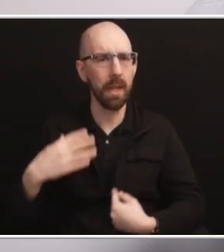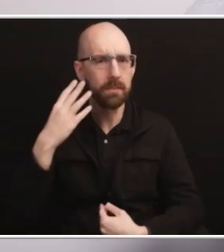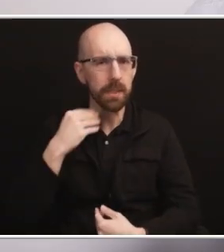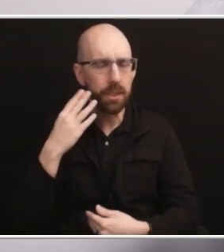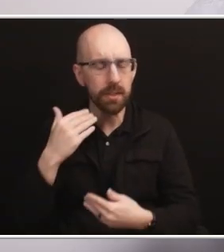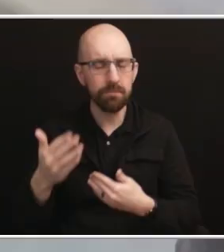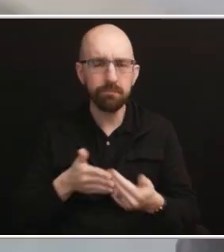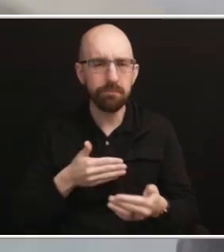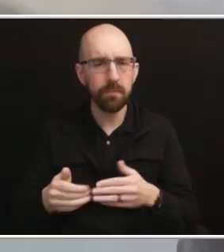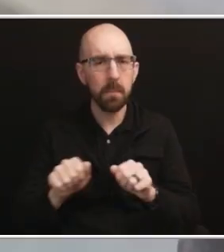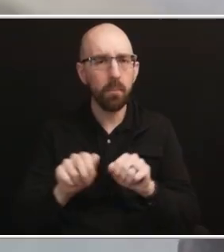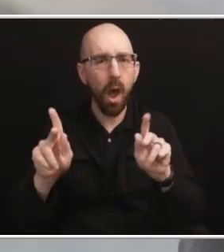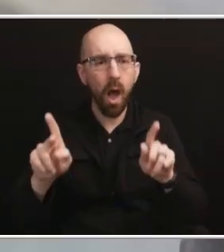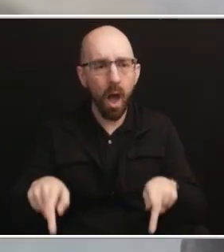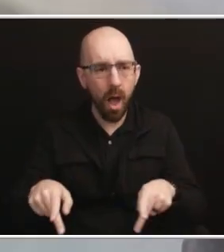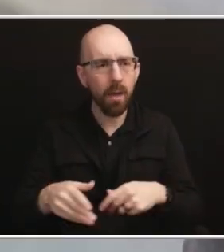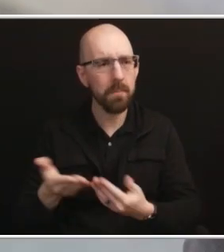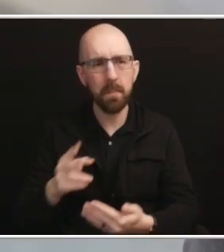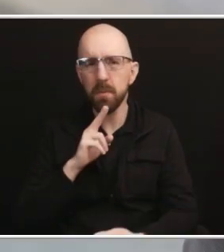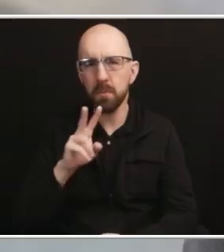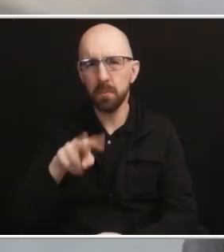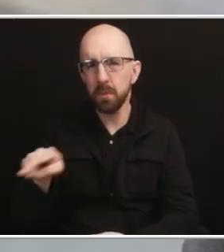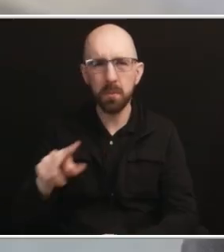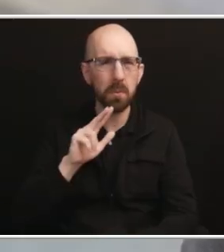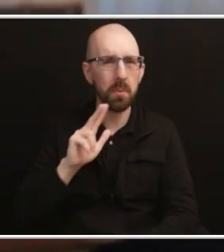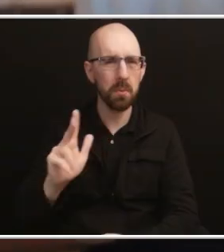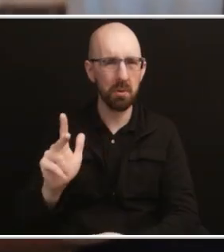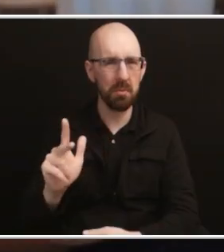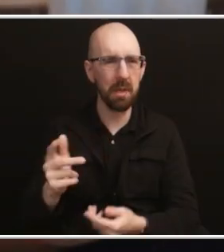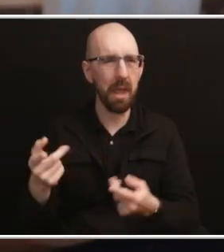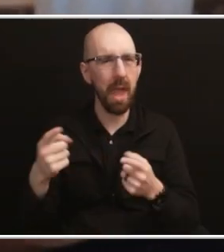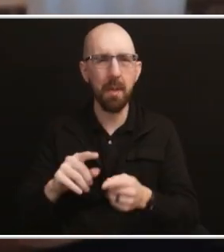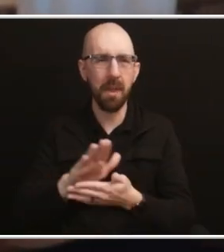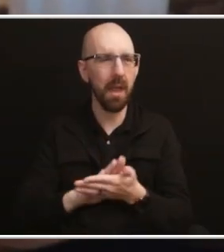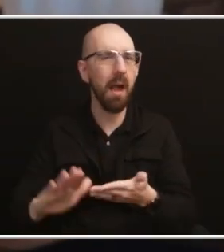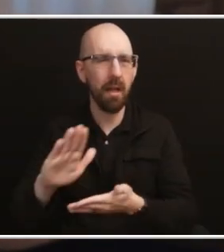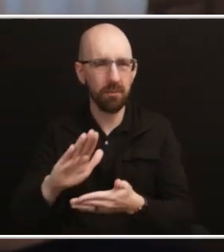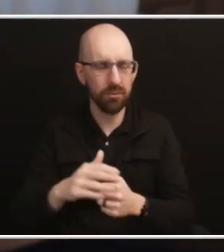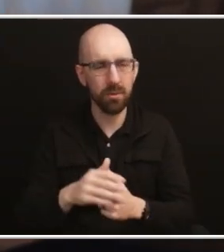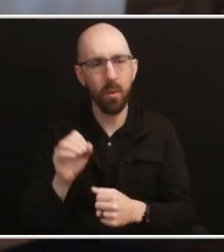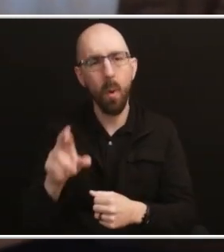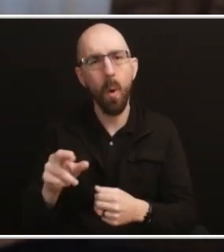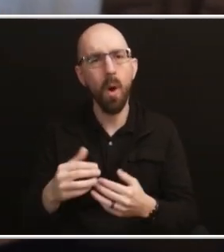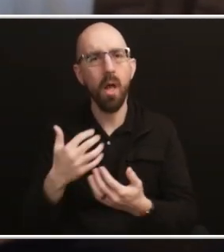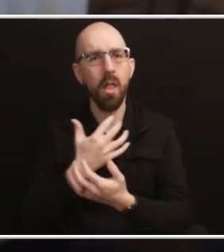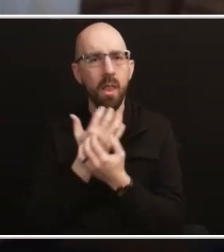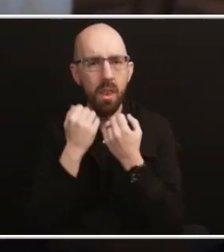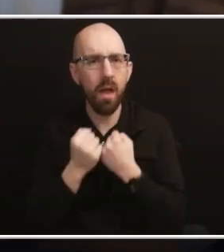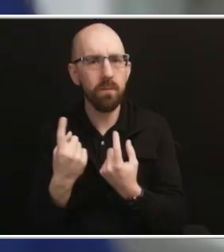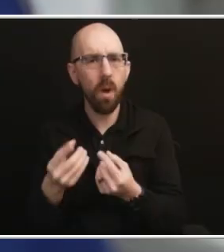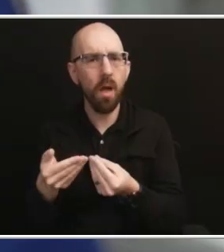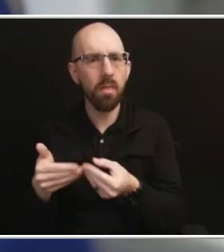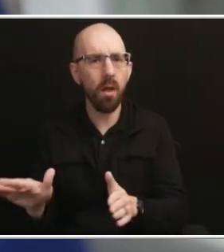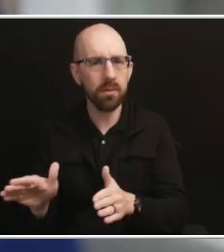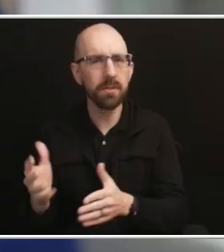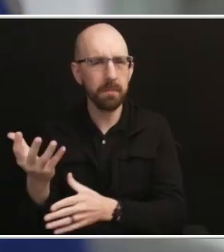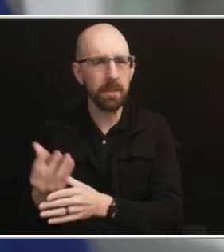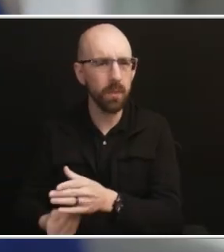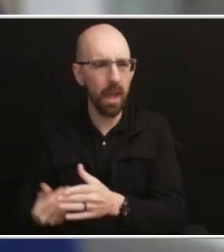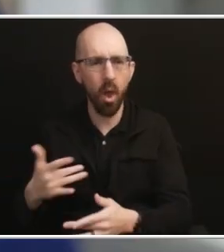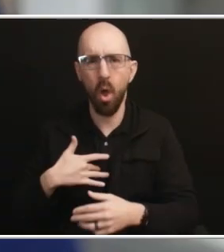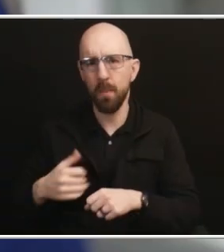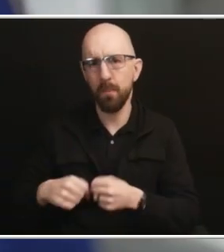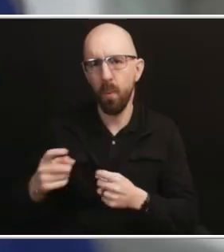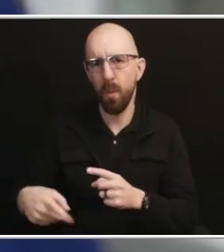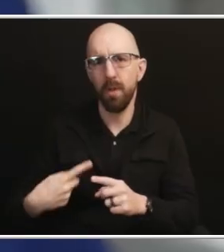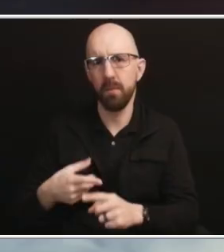breakup, probably 22, 23 years old, it happened in college, or the loss of a loved one. I was really heartbroken when my mom passed away.